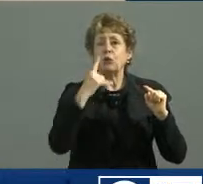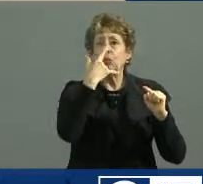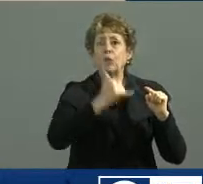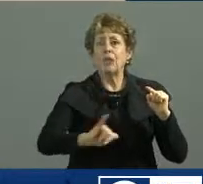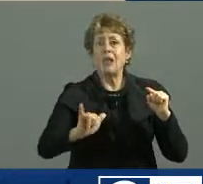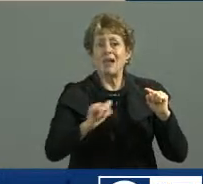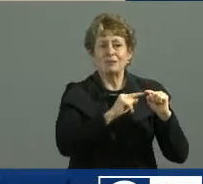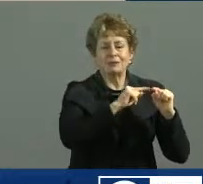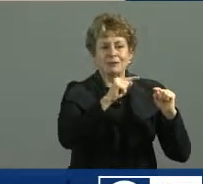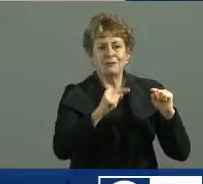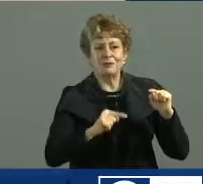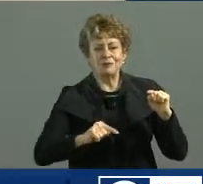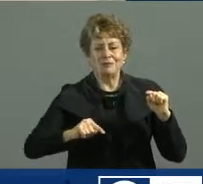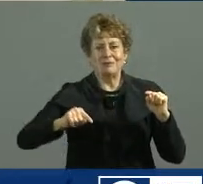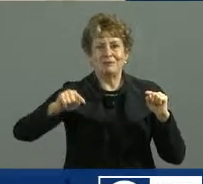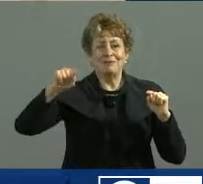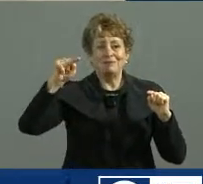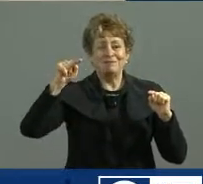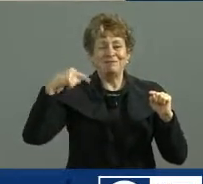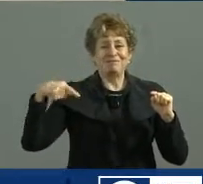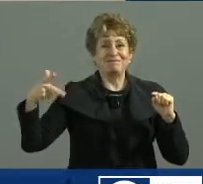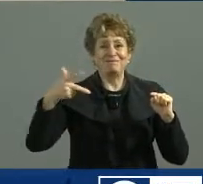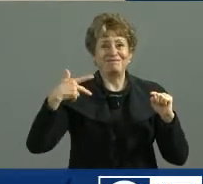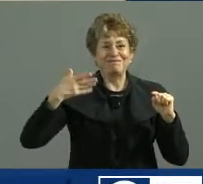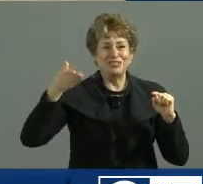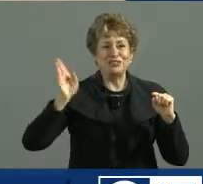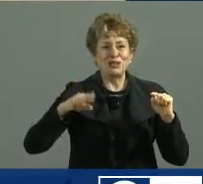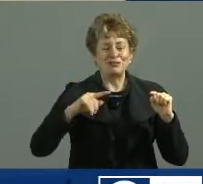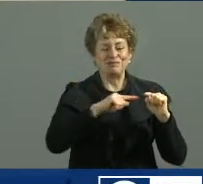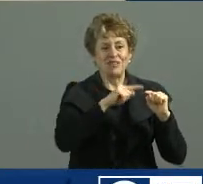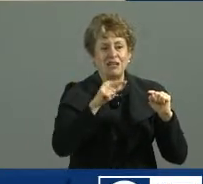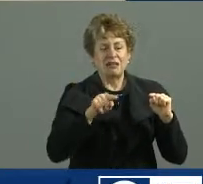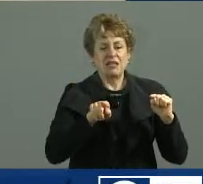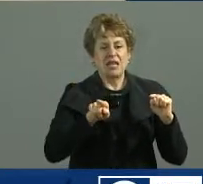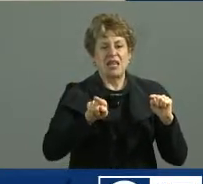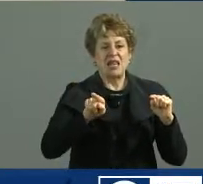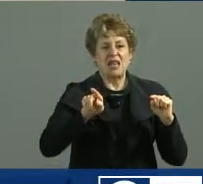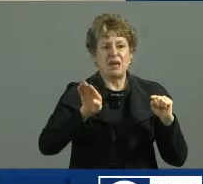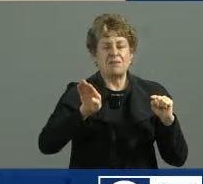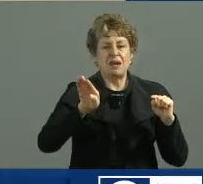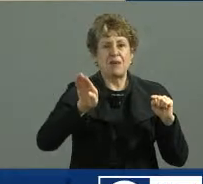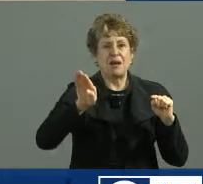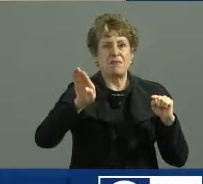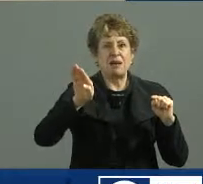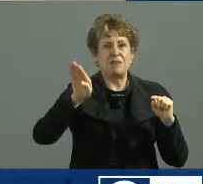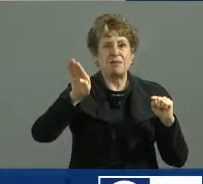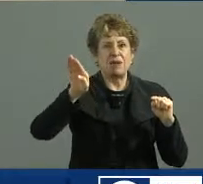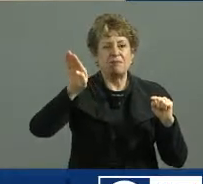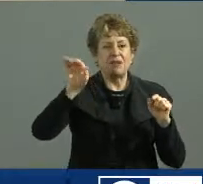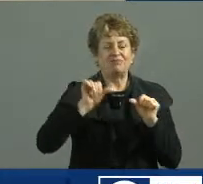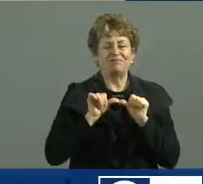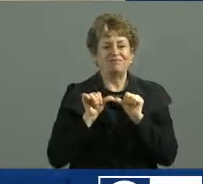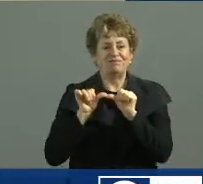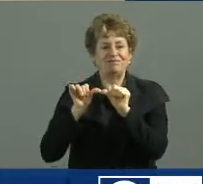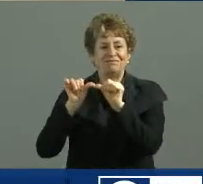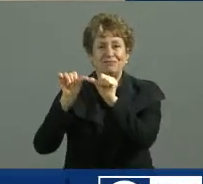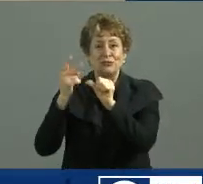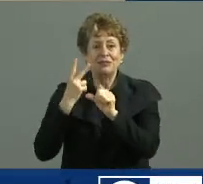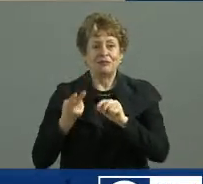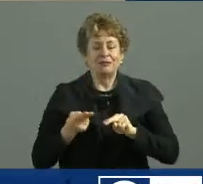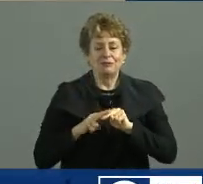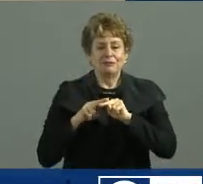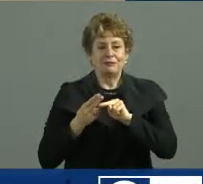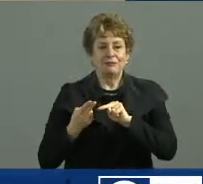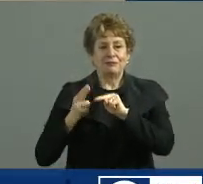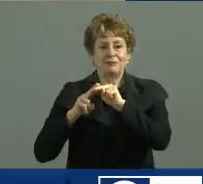As everybody is aware, cases in Arizona are currently elevated, and we are now seeing an increase which